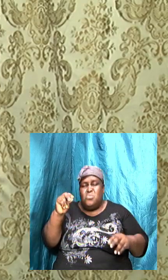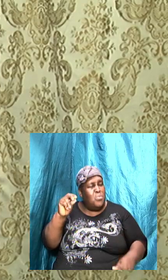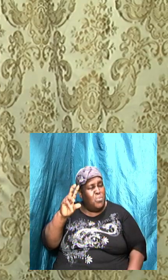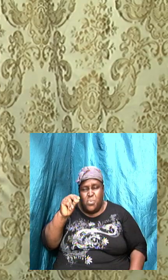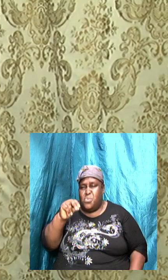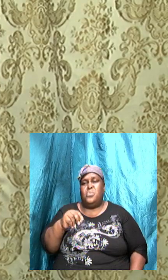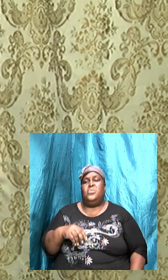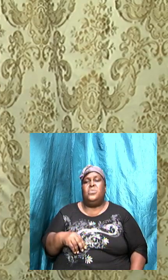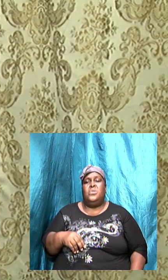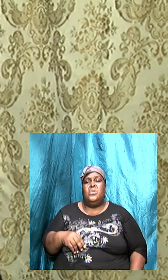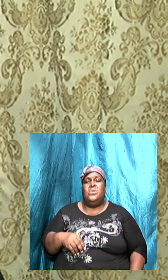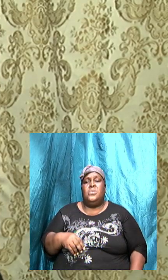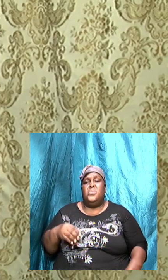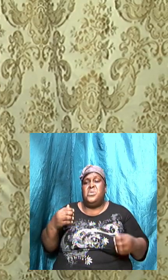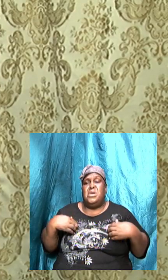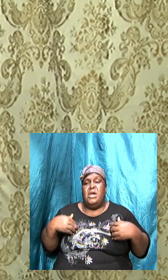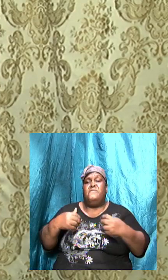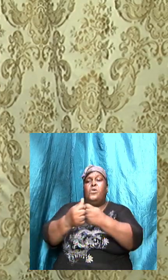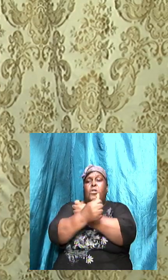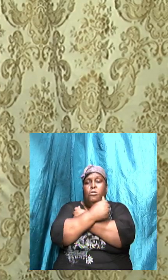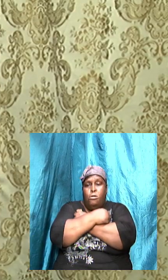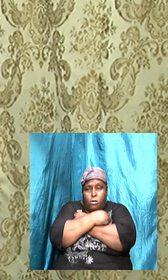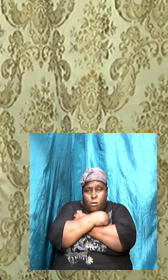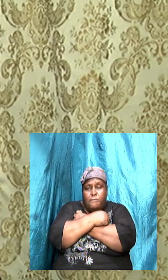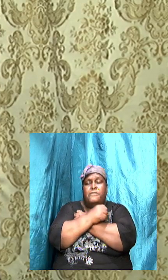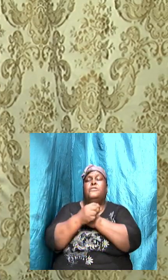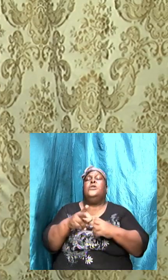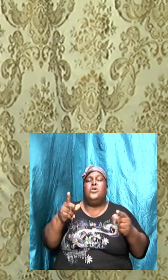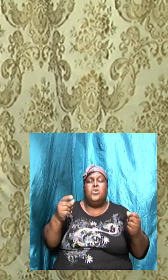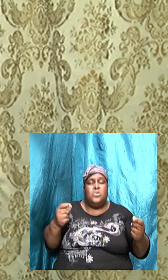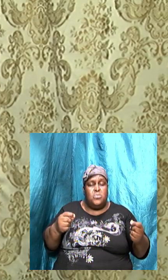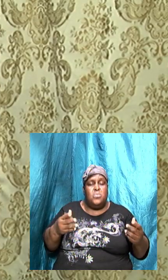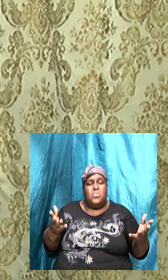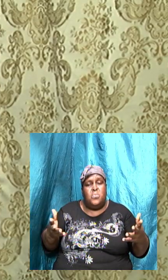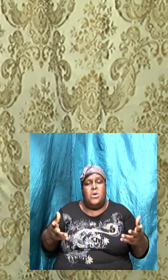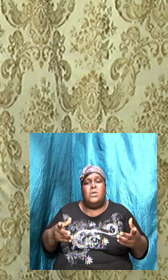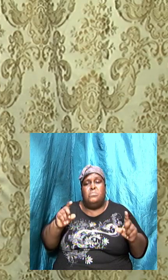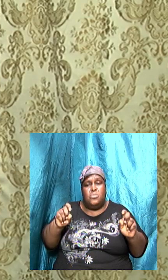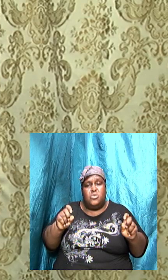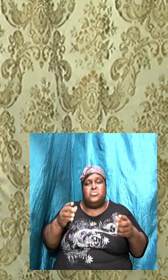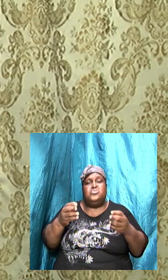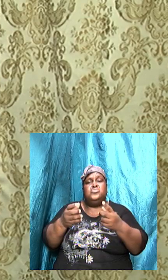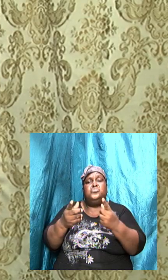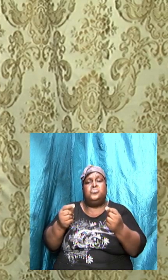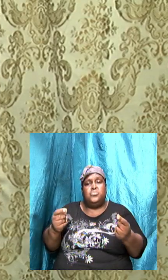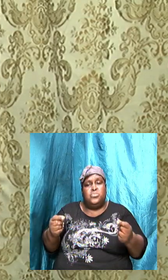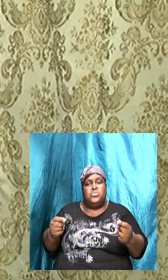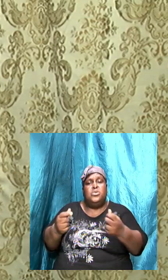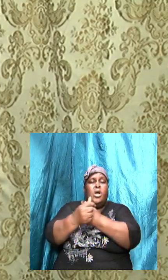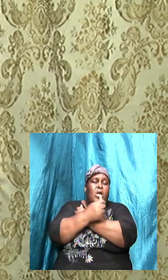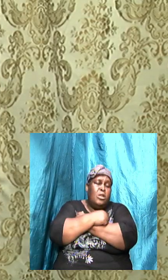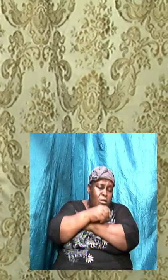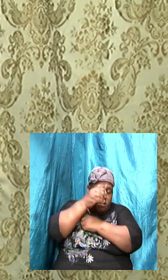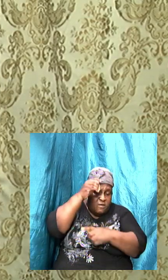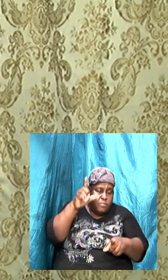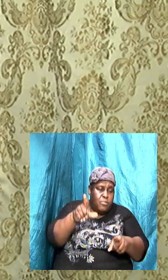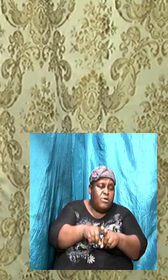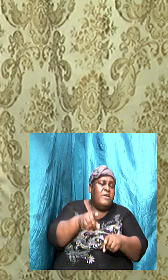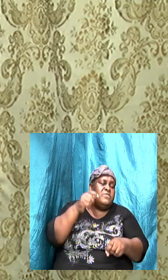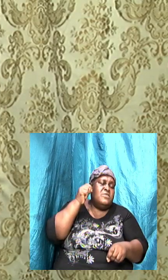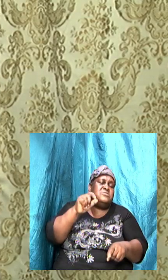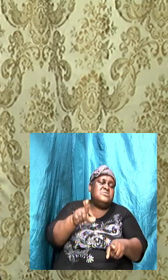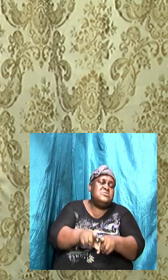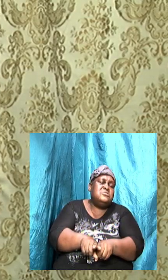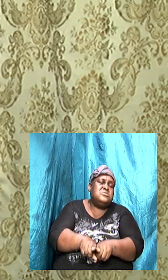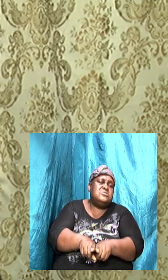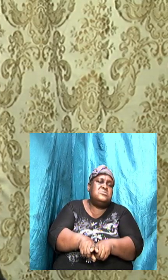We better get it into us to do what has to be done to love our brothers and sisters. And that